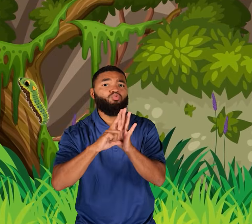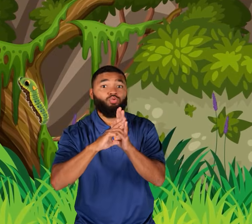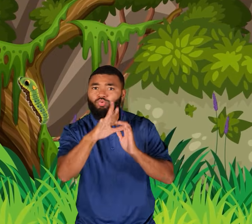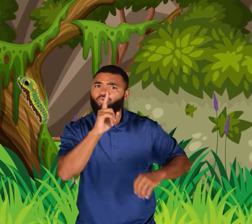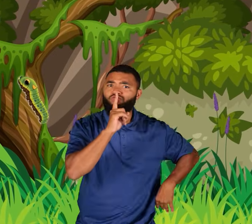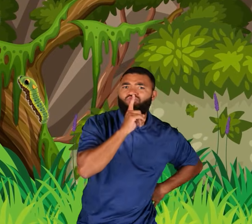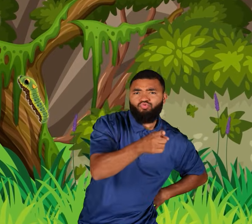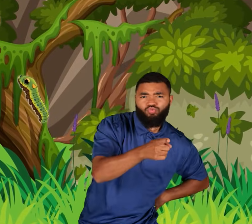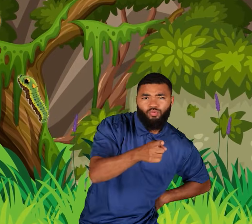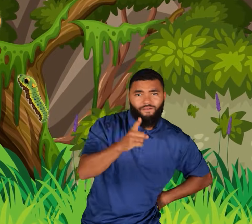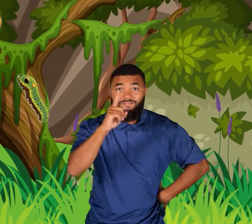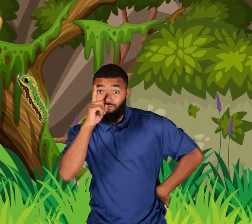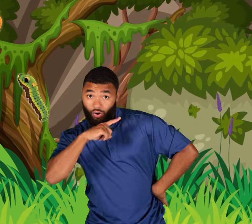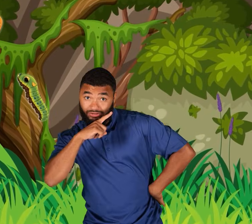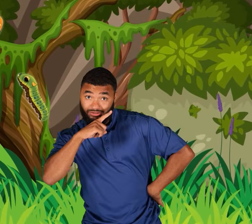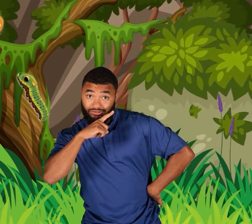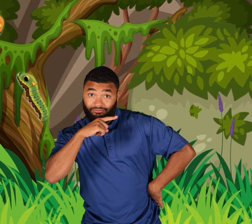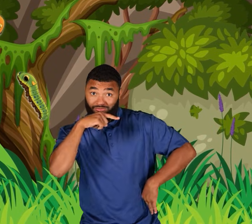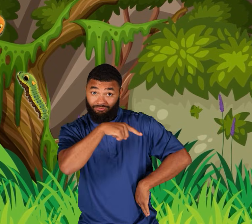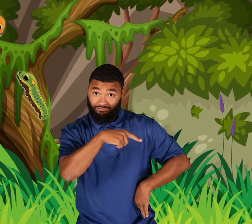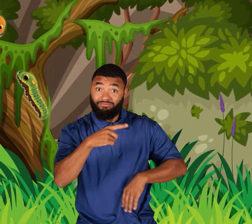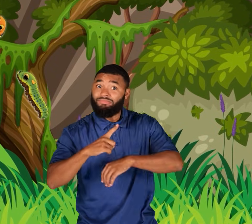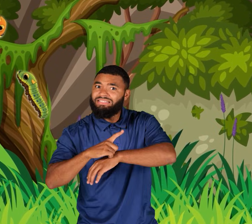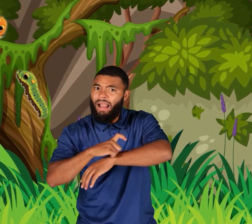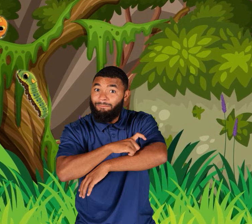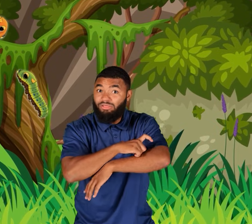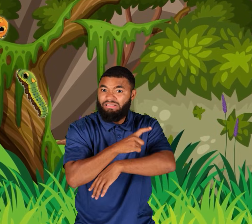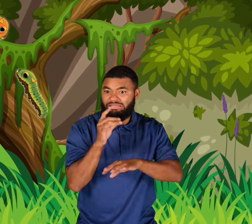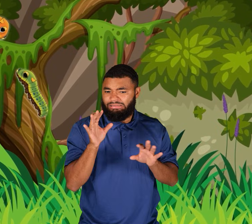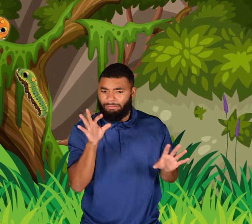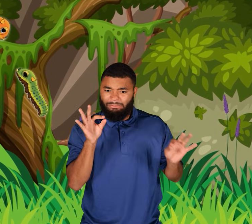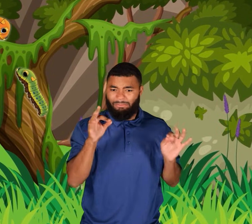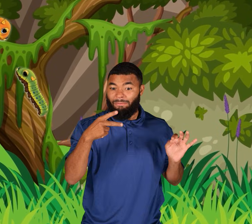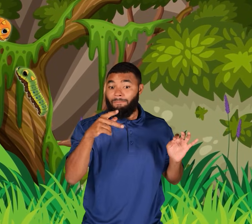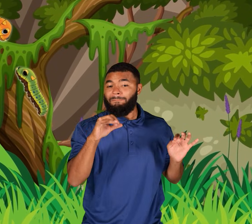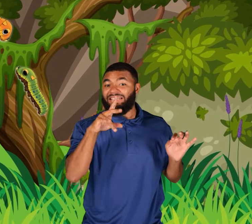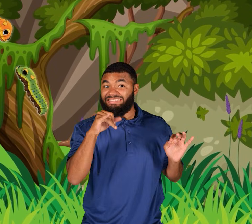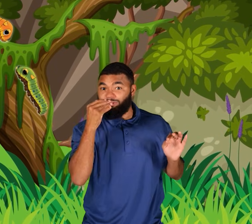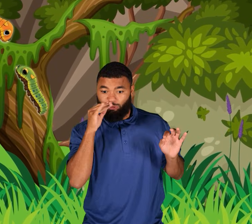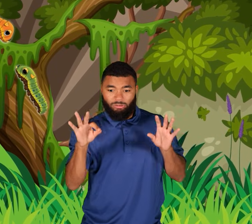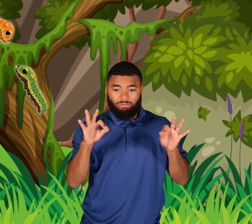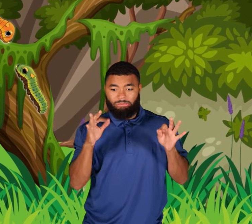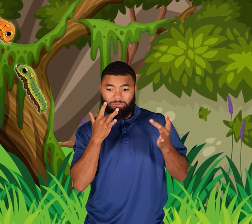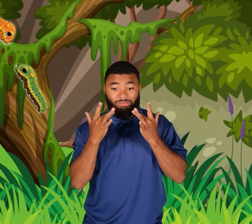1. True or false? Spicebush swallowtail caterpillars are picky eaters.